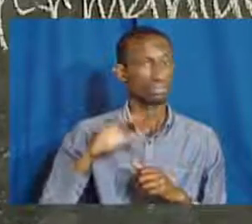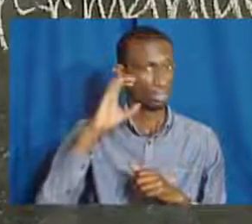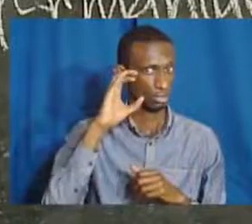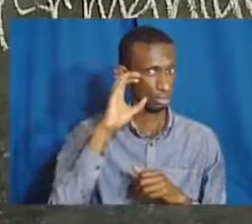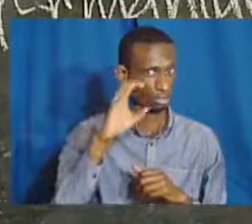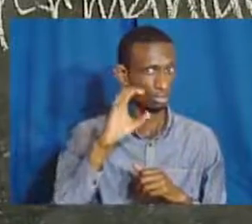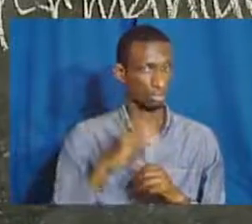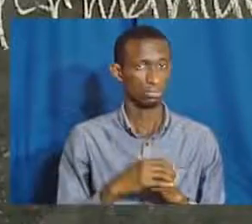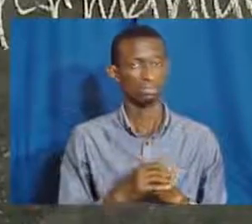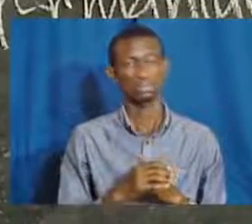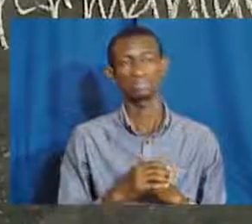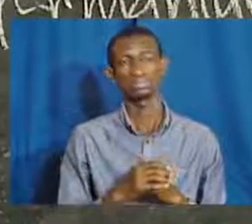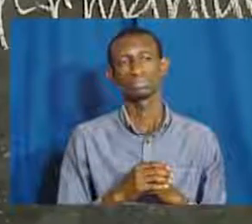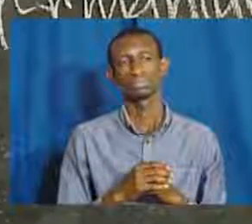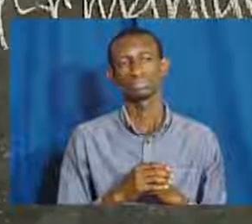C,